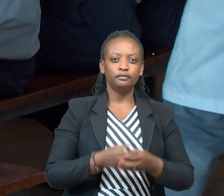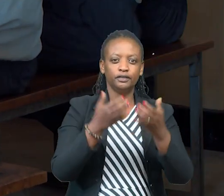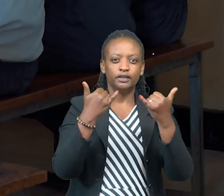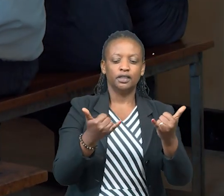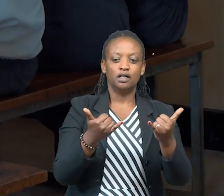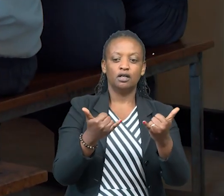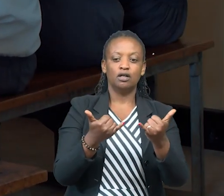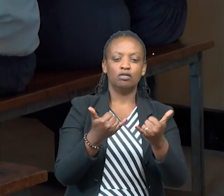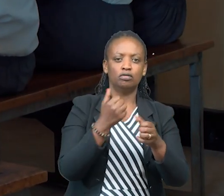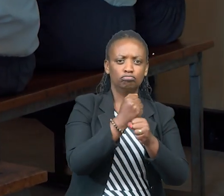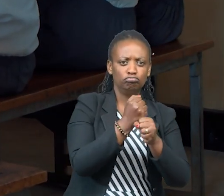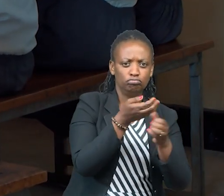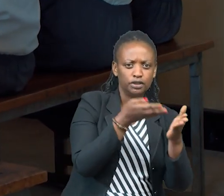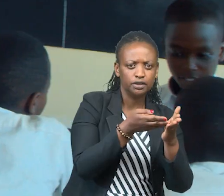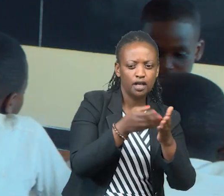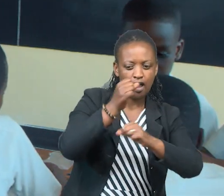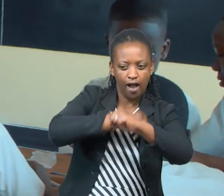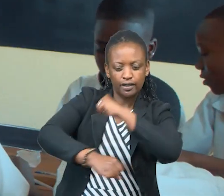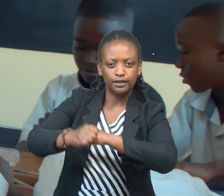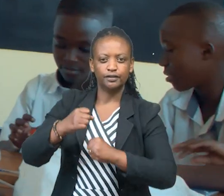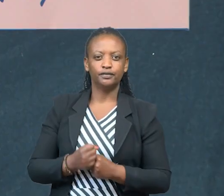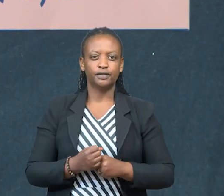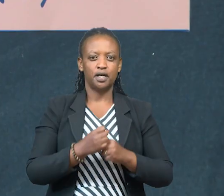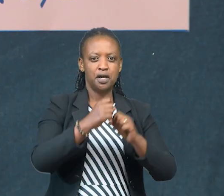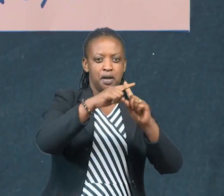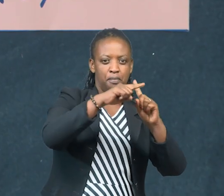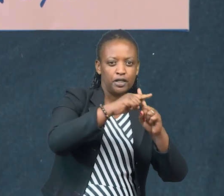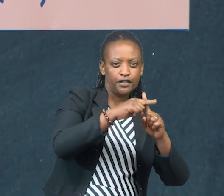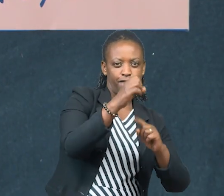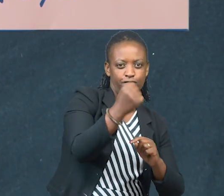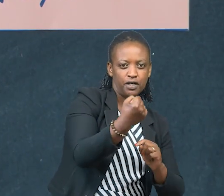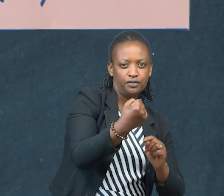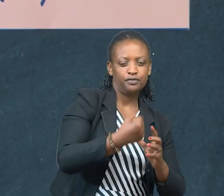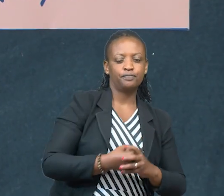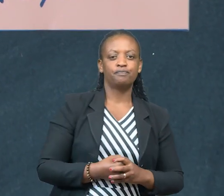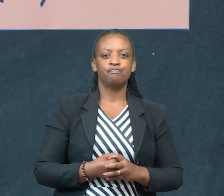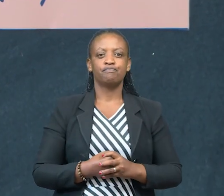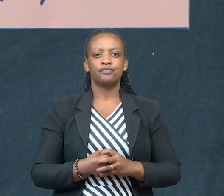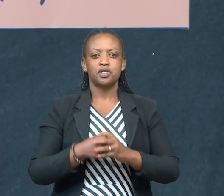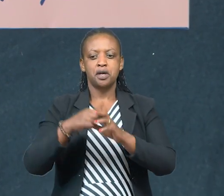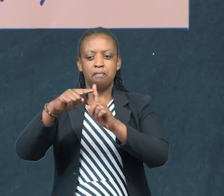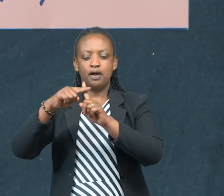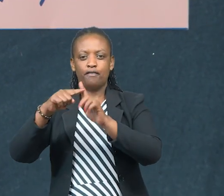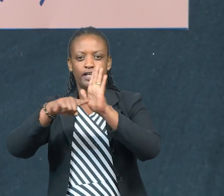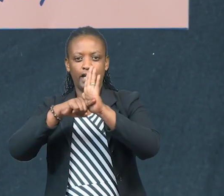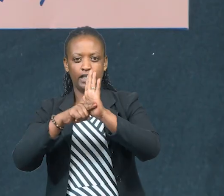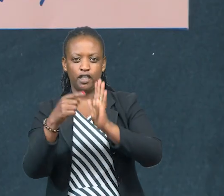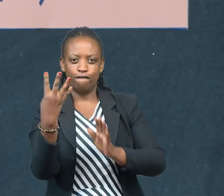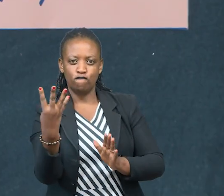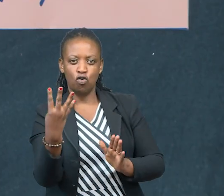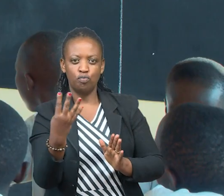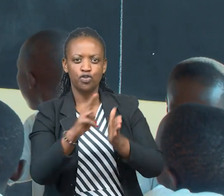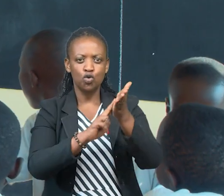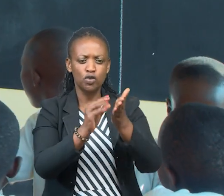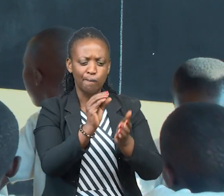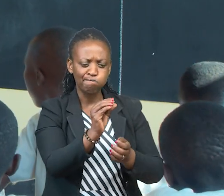Let us begin with this activity. Positive 5 plus negative